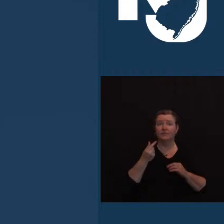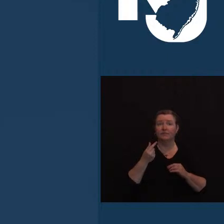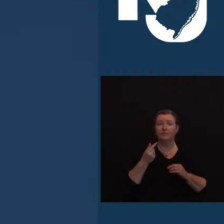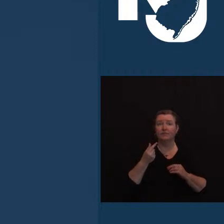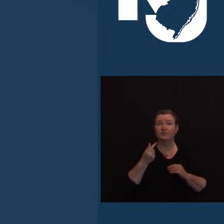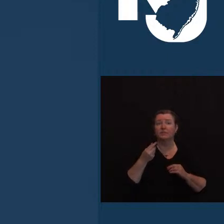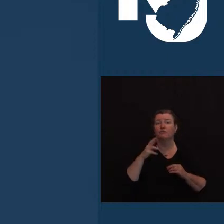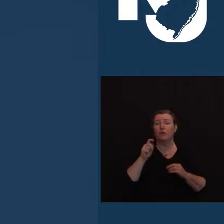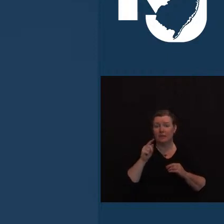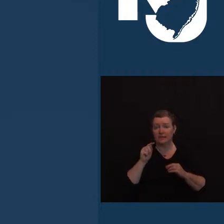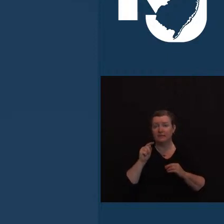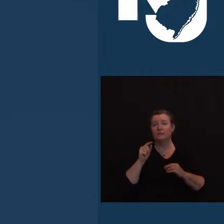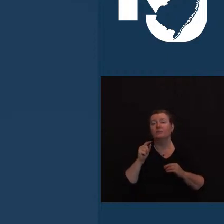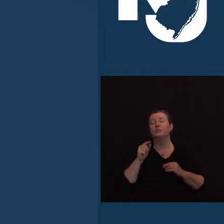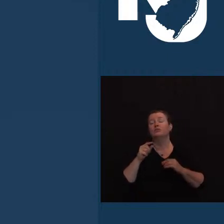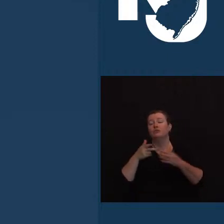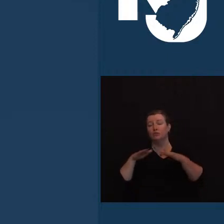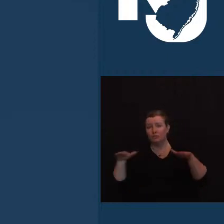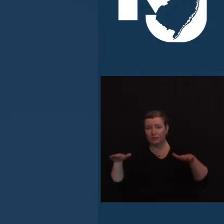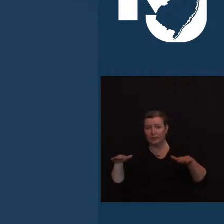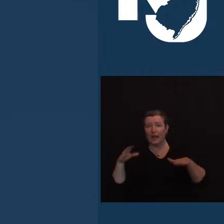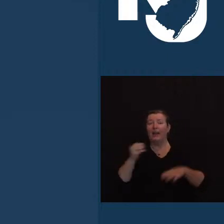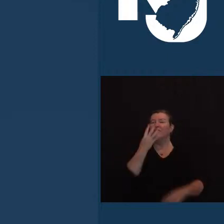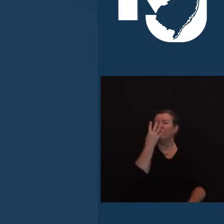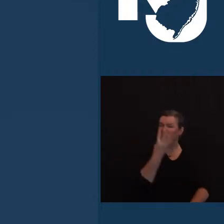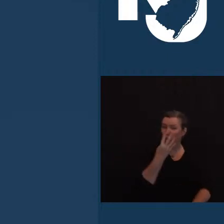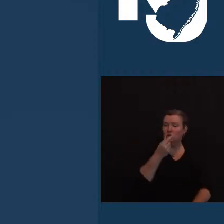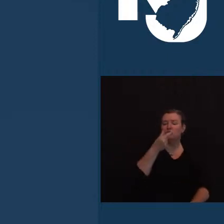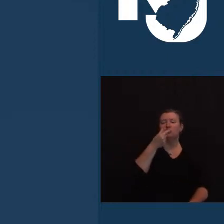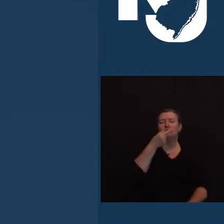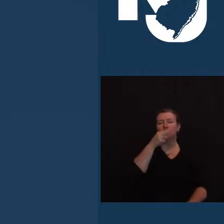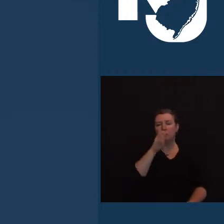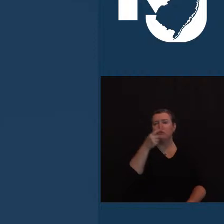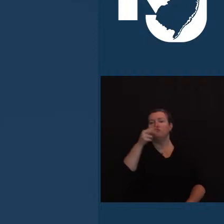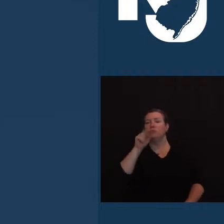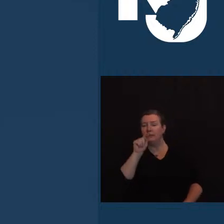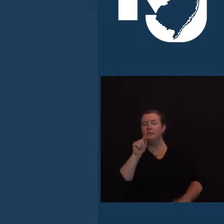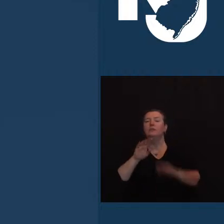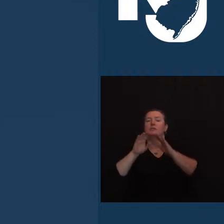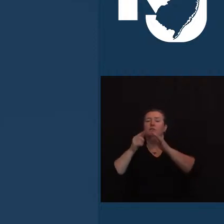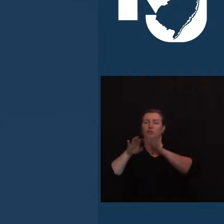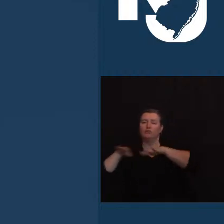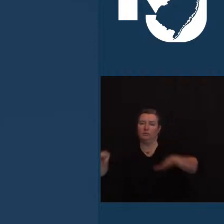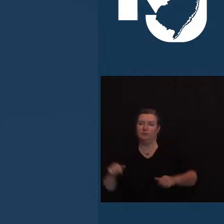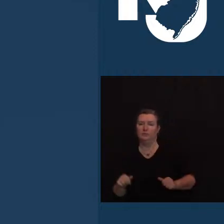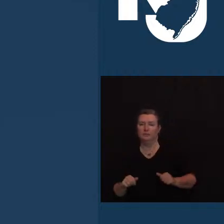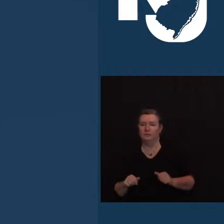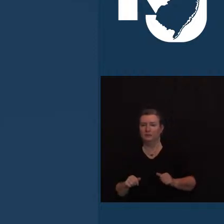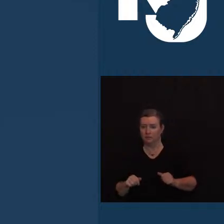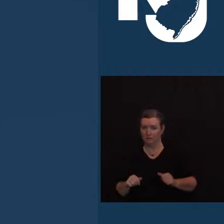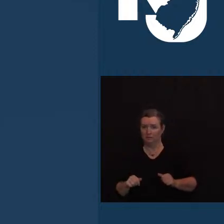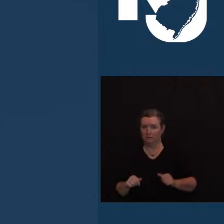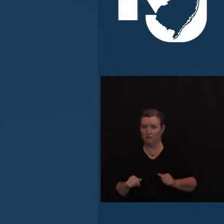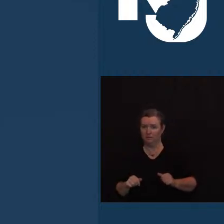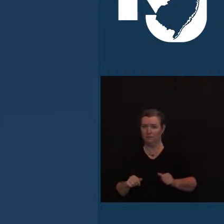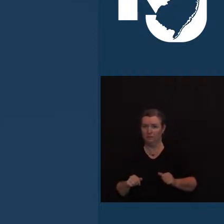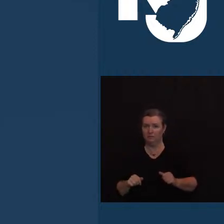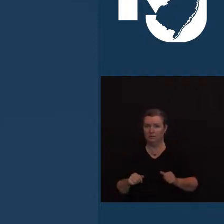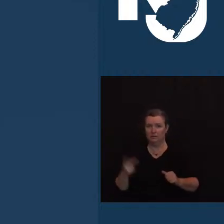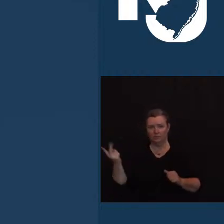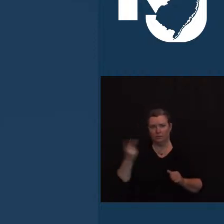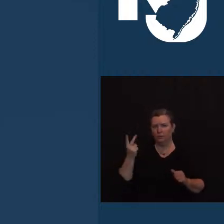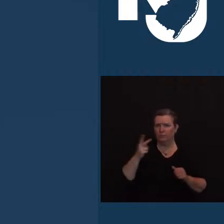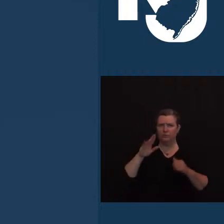great-great-grandchildren. We pray that God has blessed both Eloise and Brenda and welcomed them home, and may their spirits continue to live within